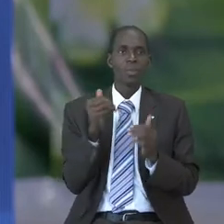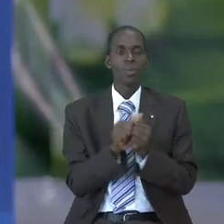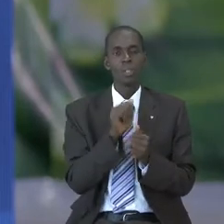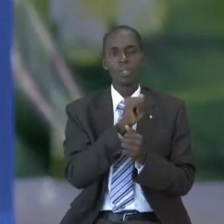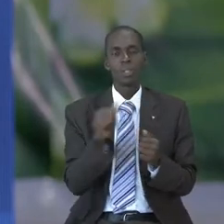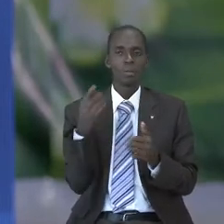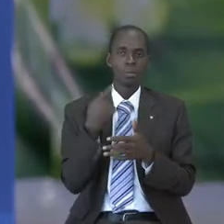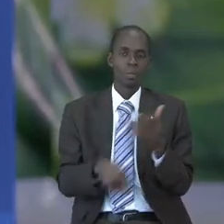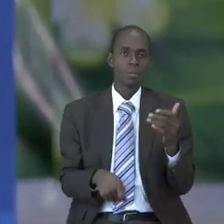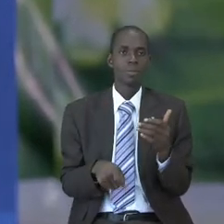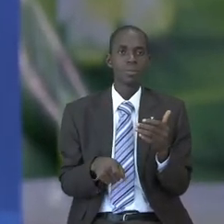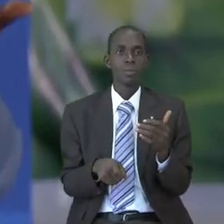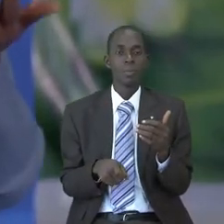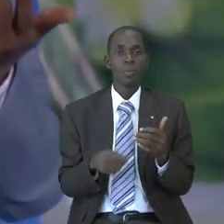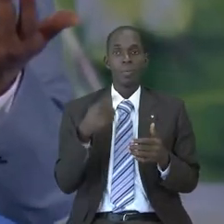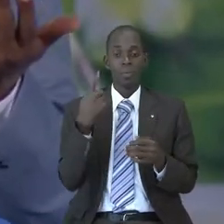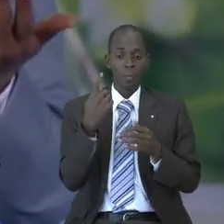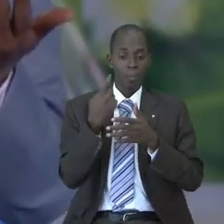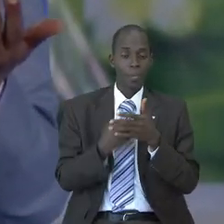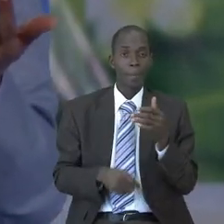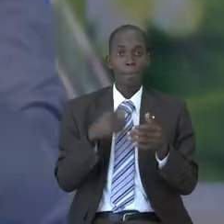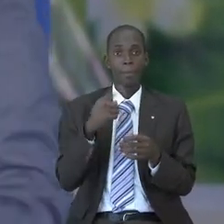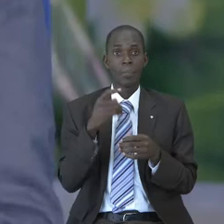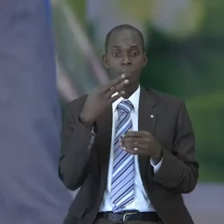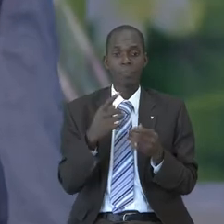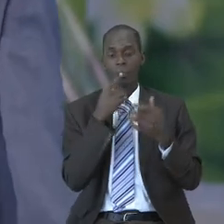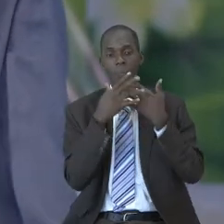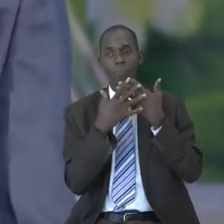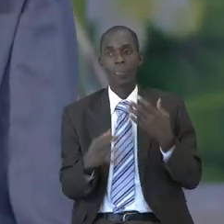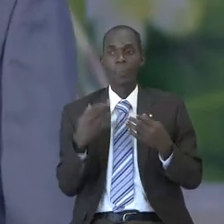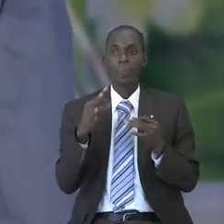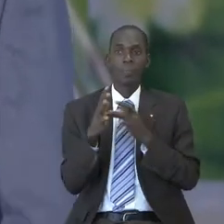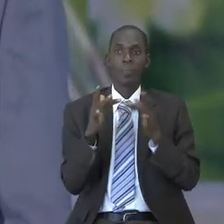bought with a price. The price of the blood of Jesus. It says,